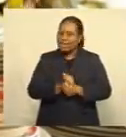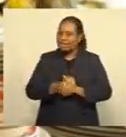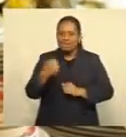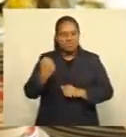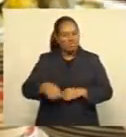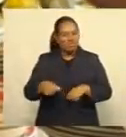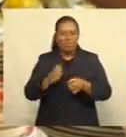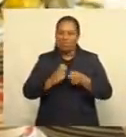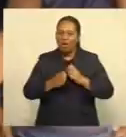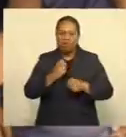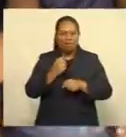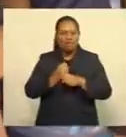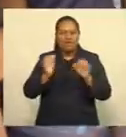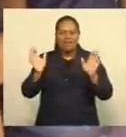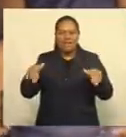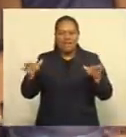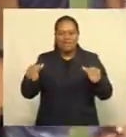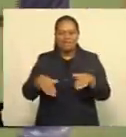for now.